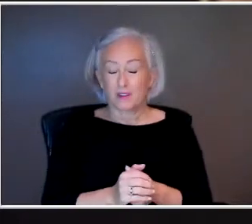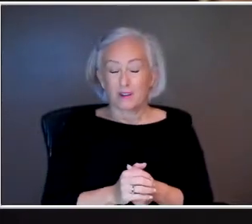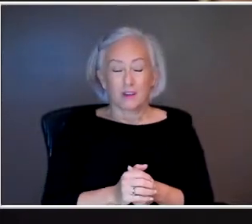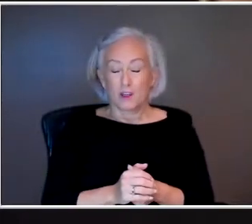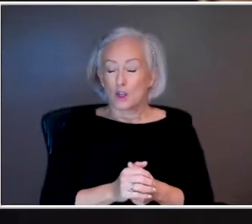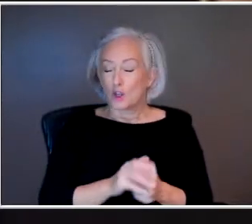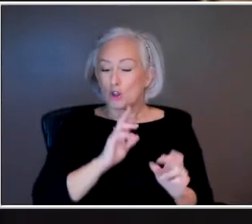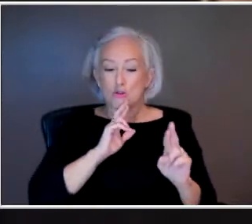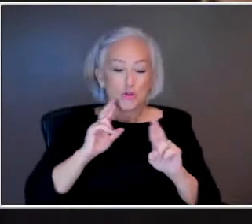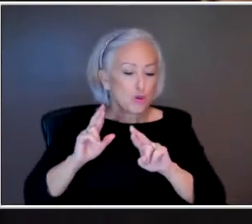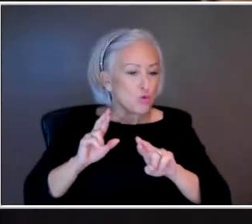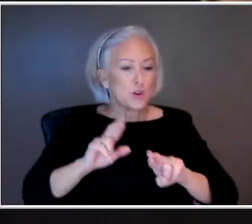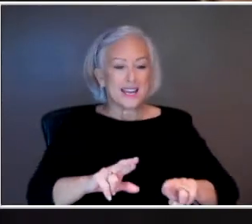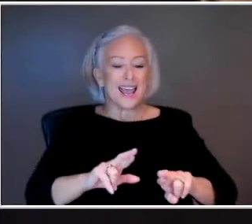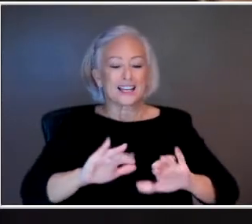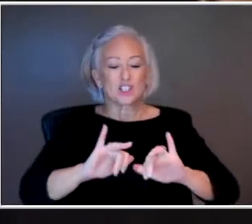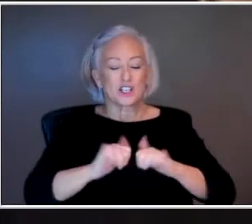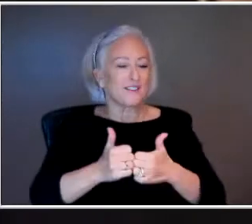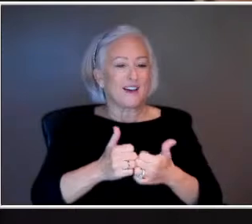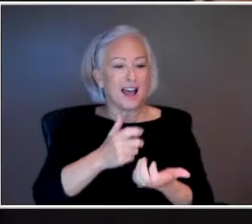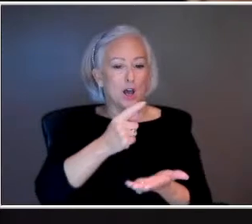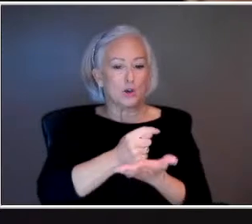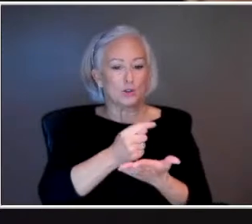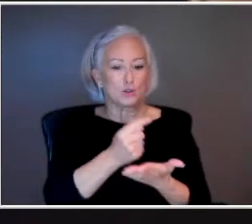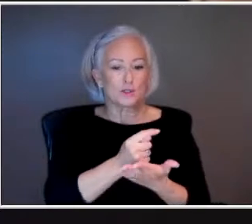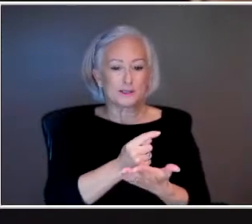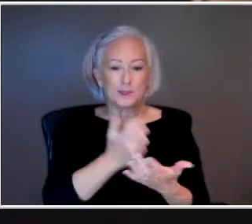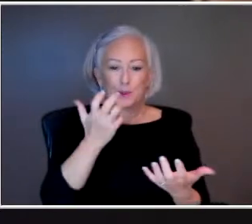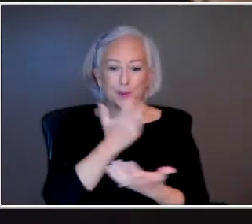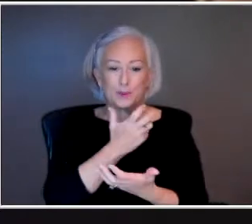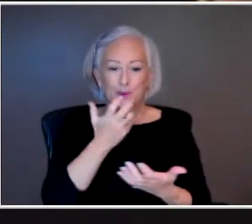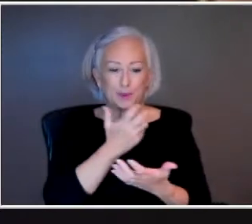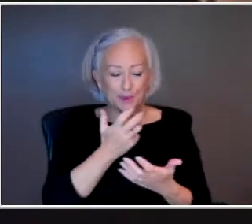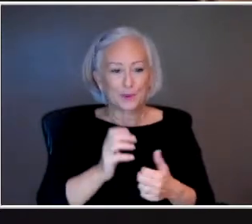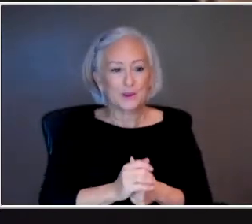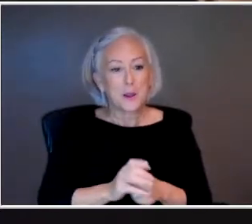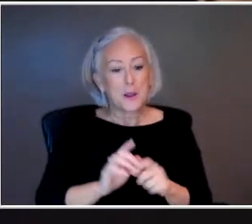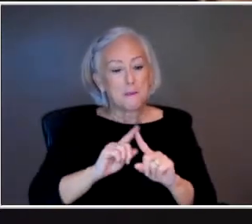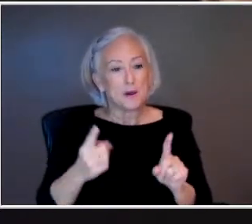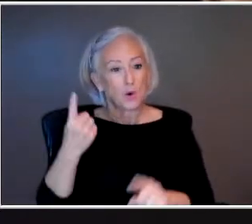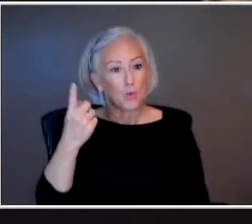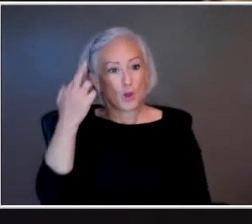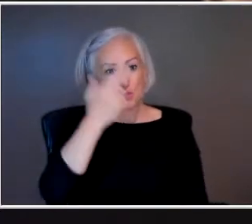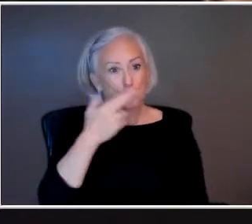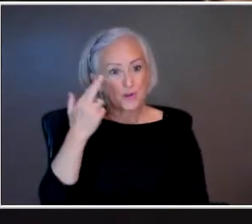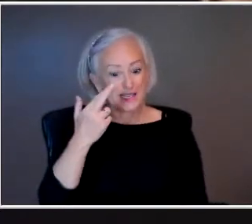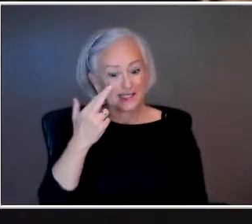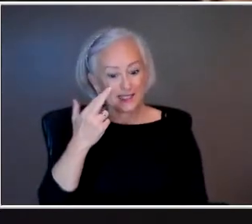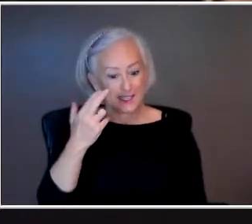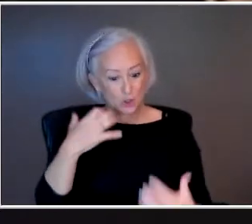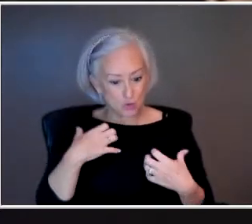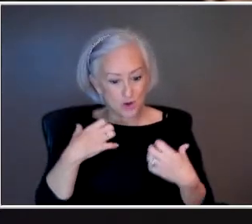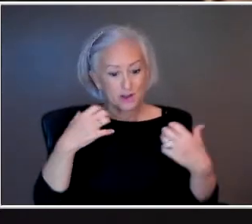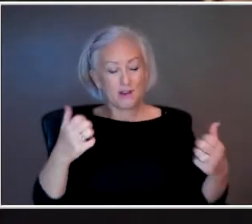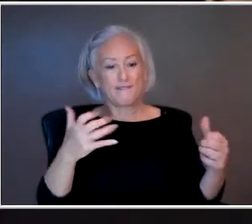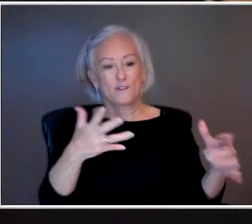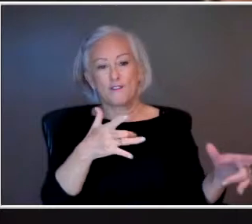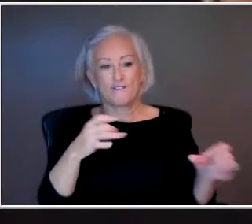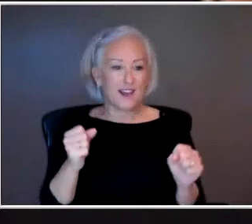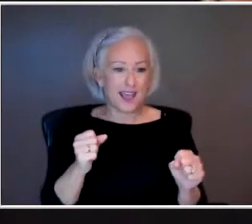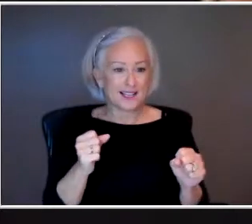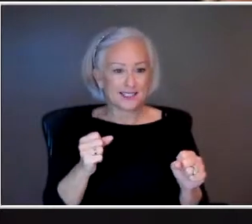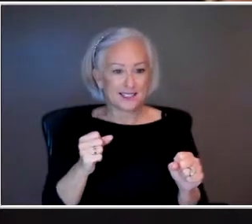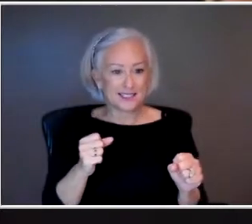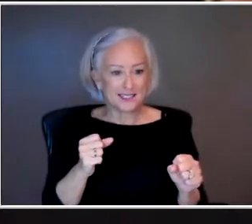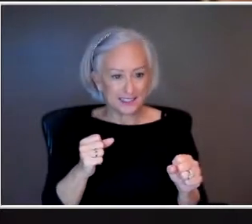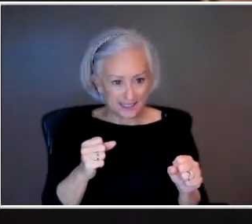how it was treated. But I think one of the reasons I was able to recover so quickly was that being proactive,